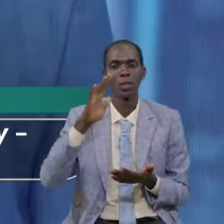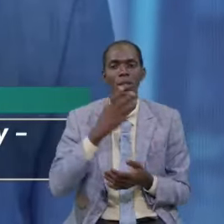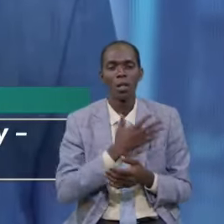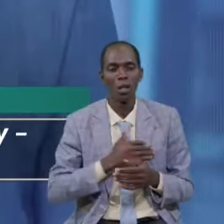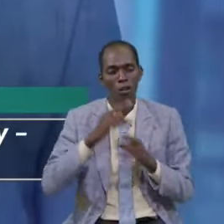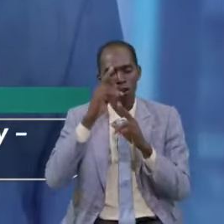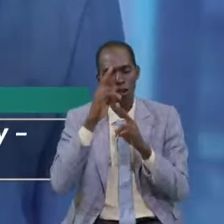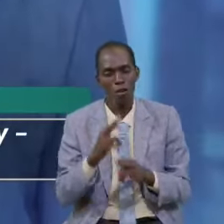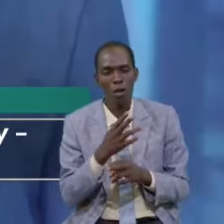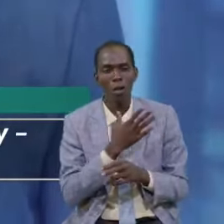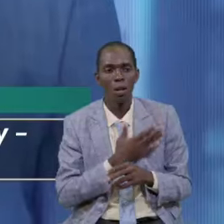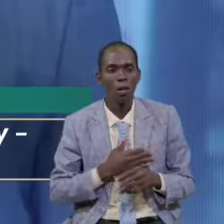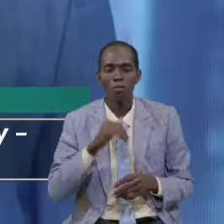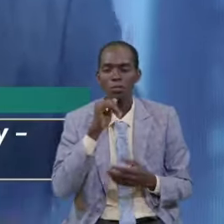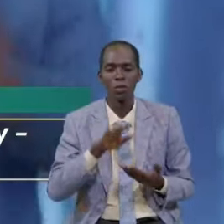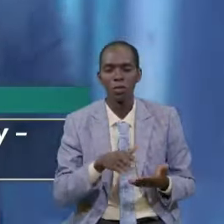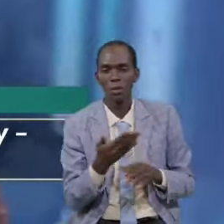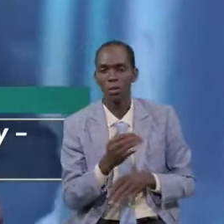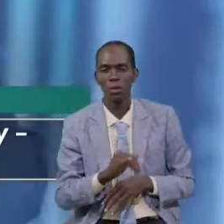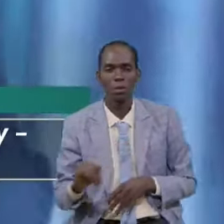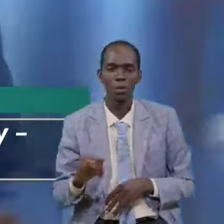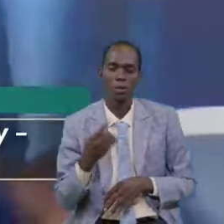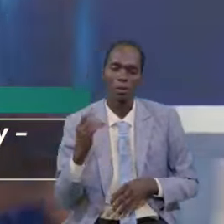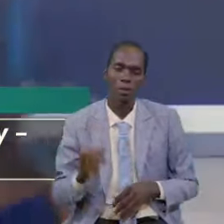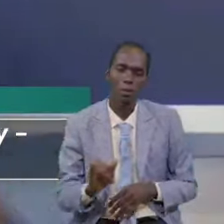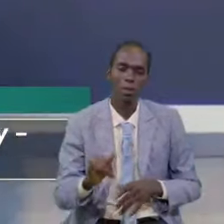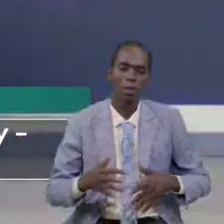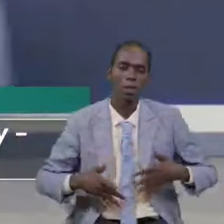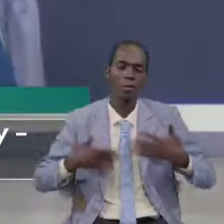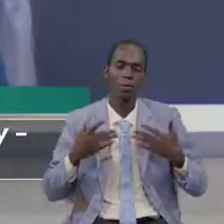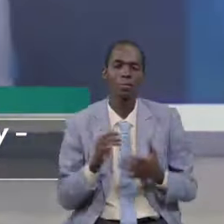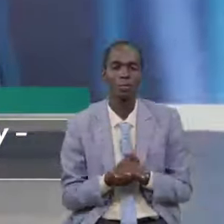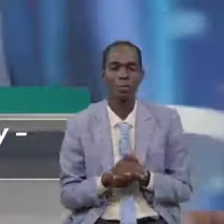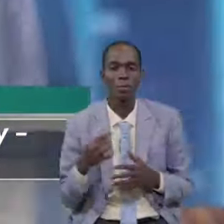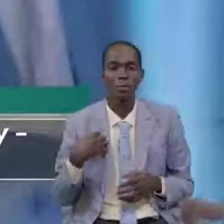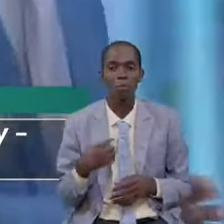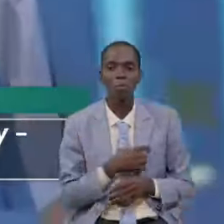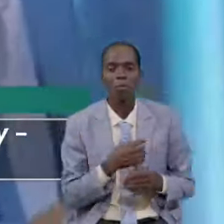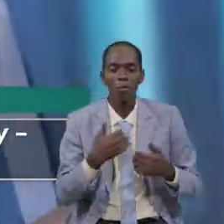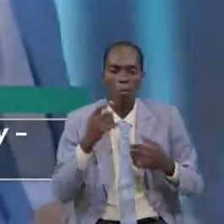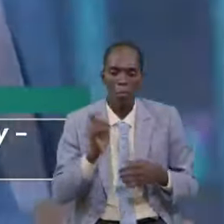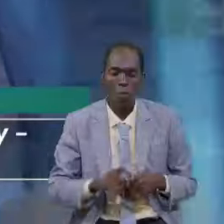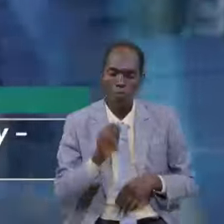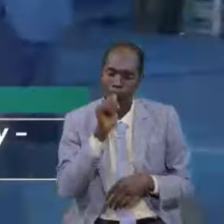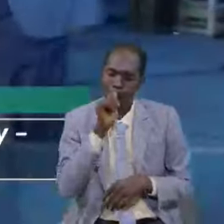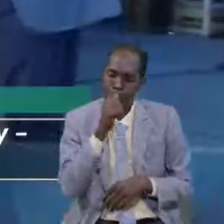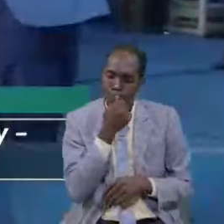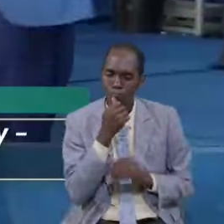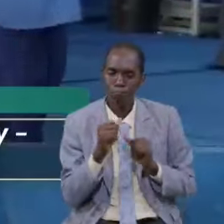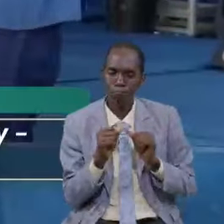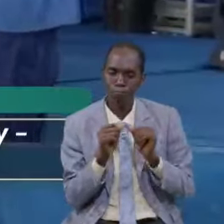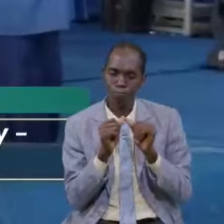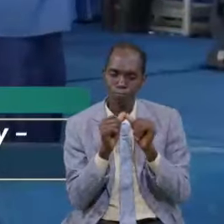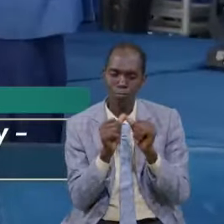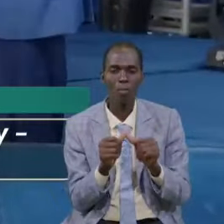immortality, eternal life. We have to patiently go on. I'm sure you have you've read